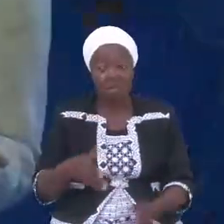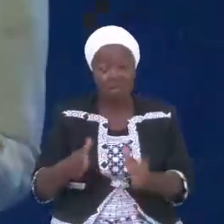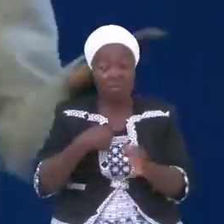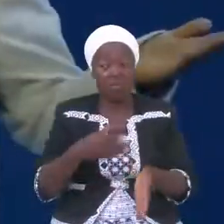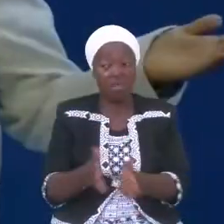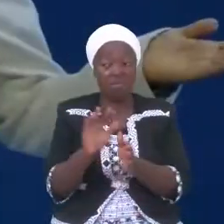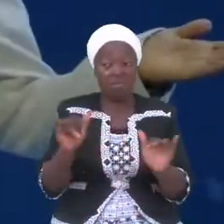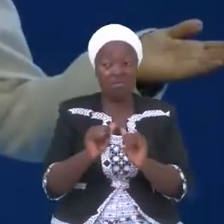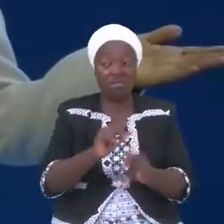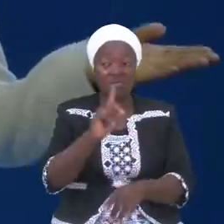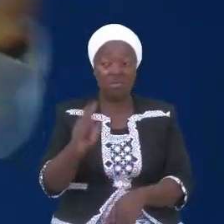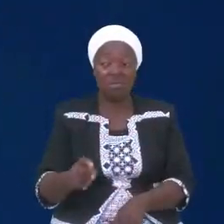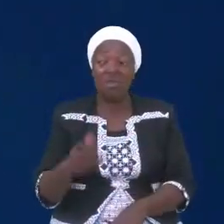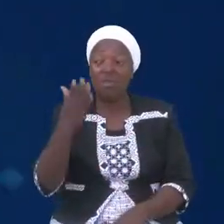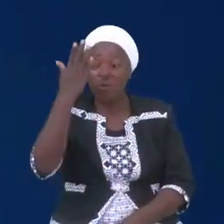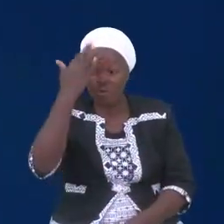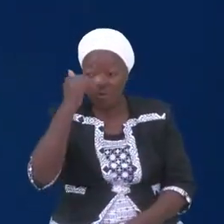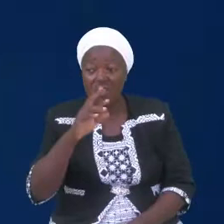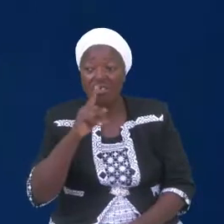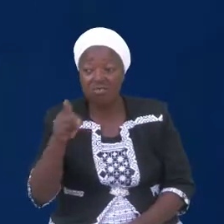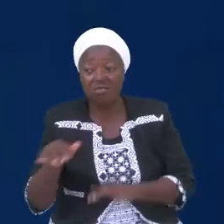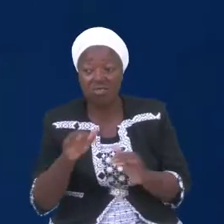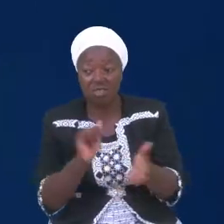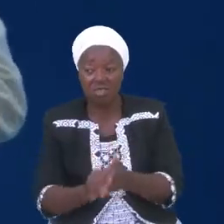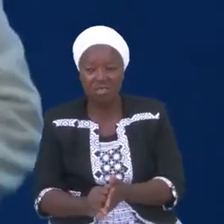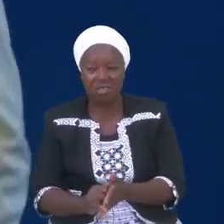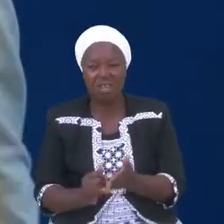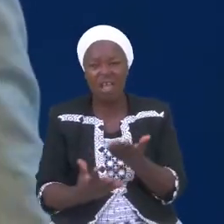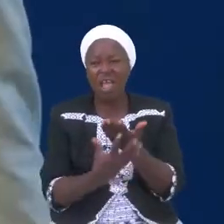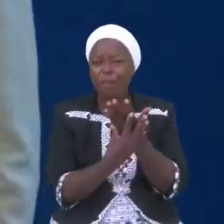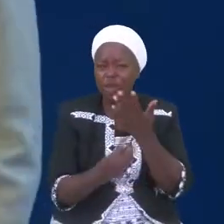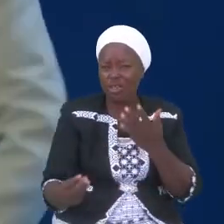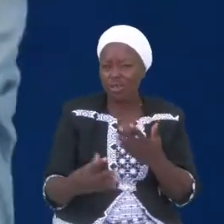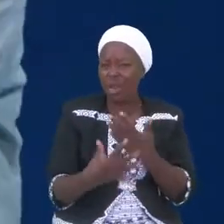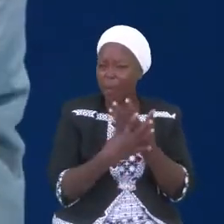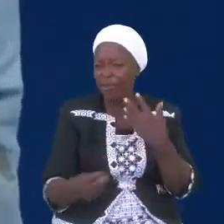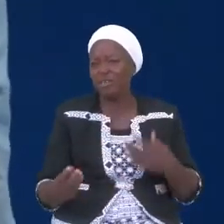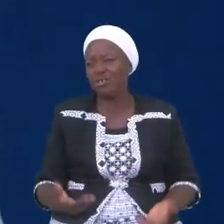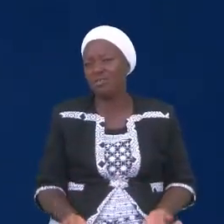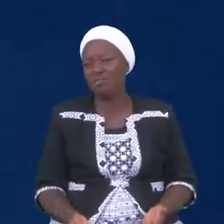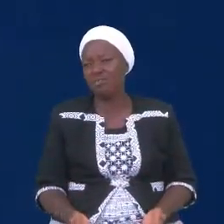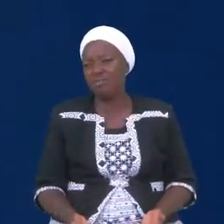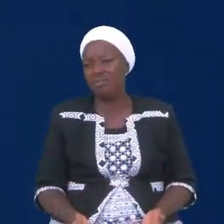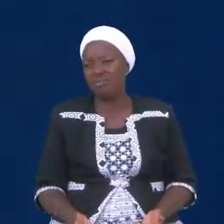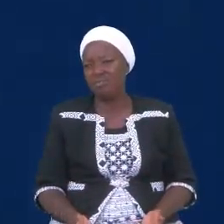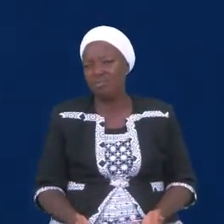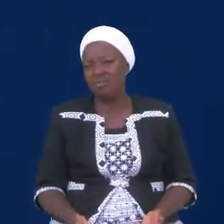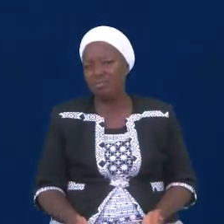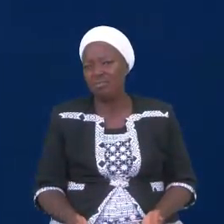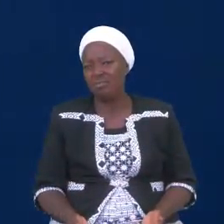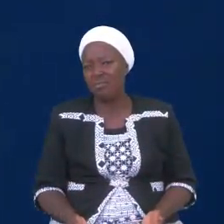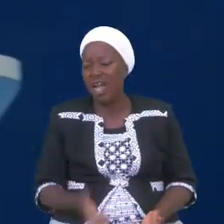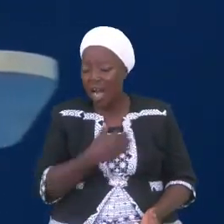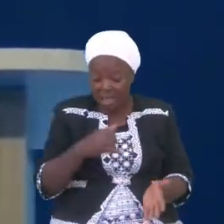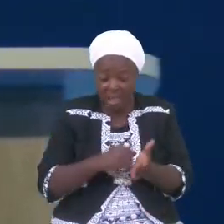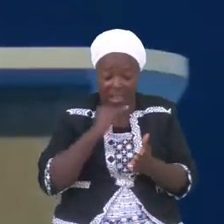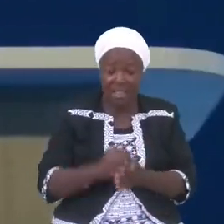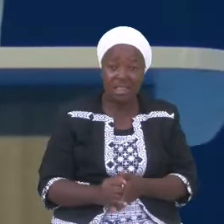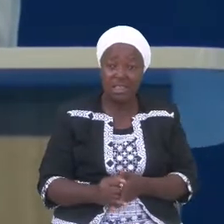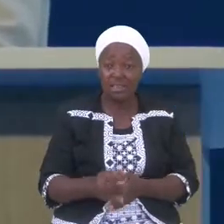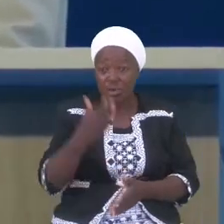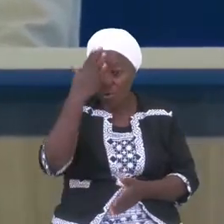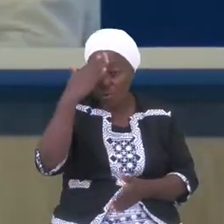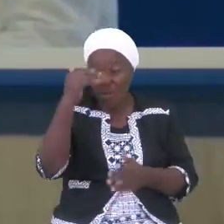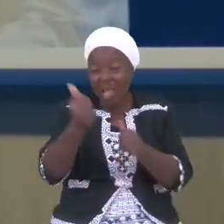the same question. Why are you doing that? Emulation. Emulation. And it's popular all over the